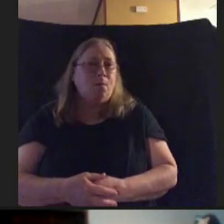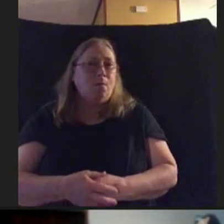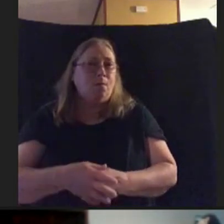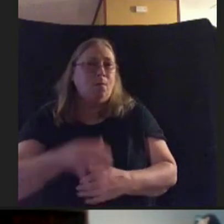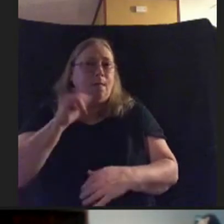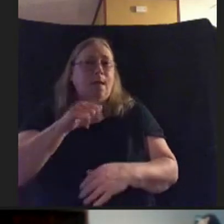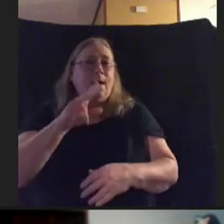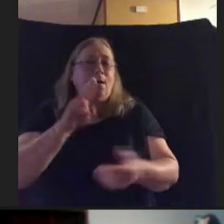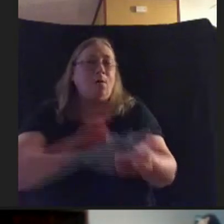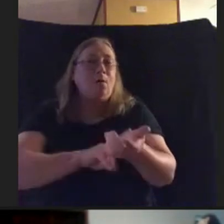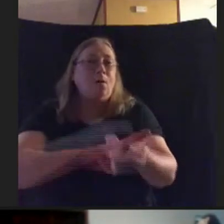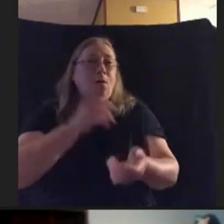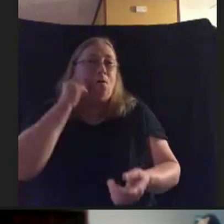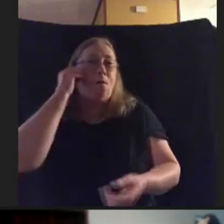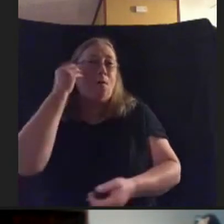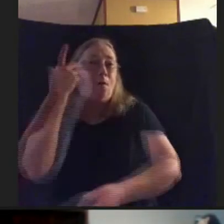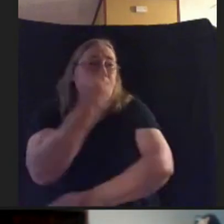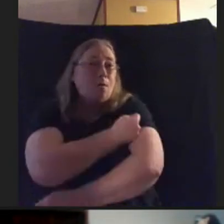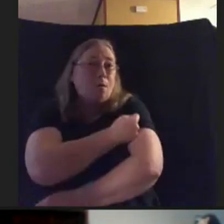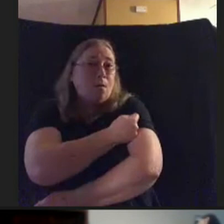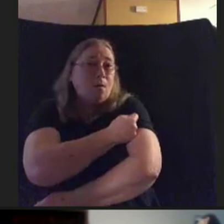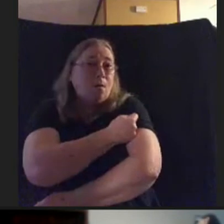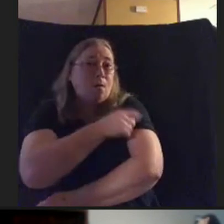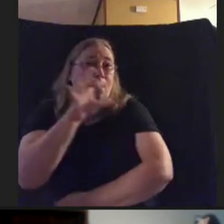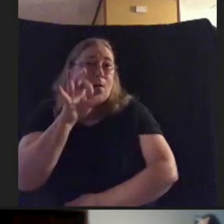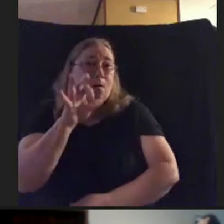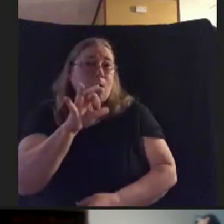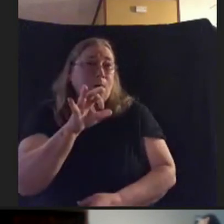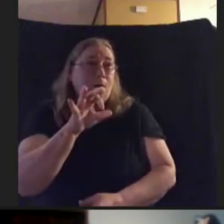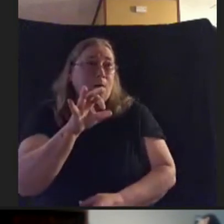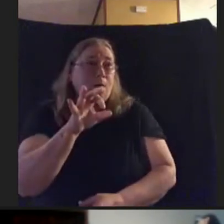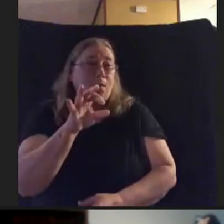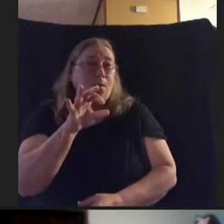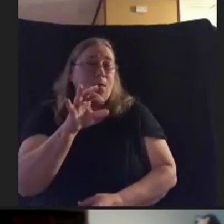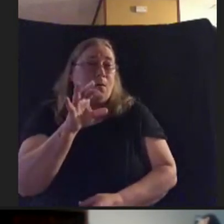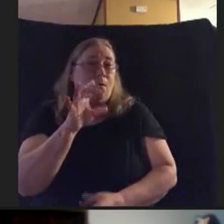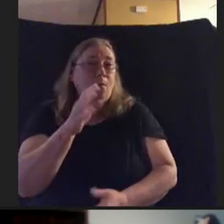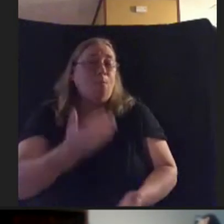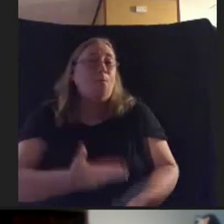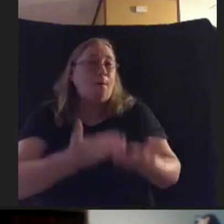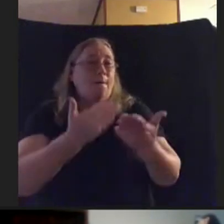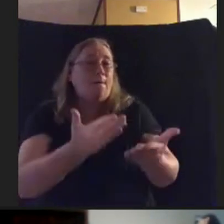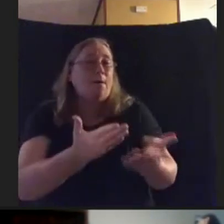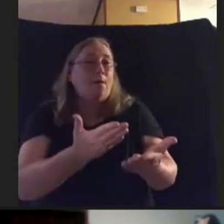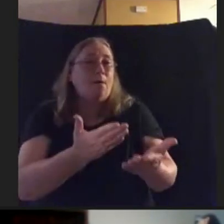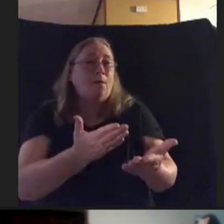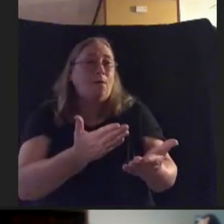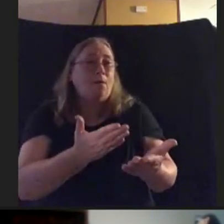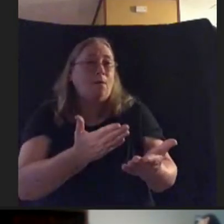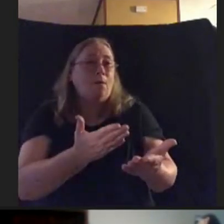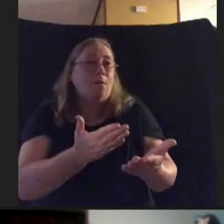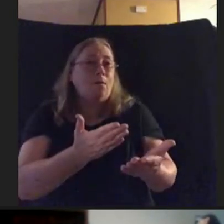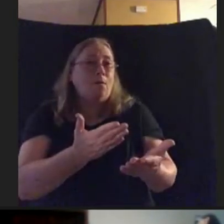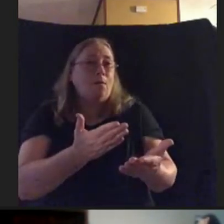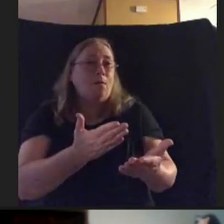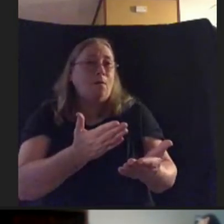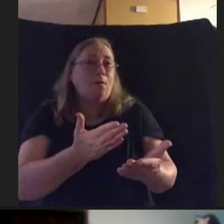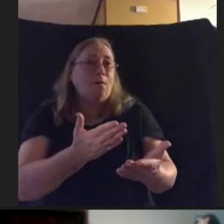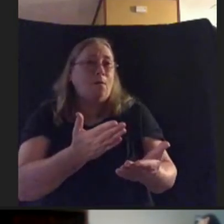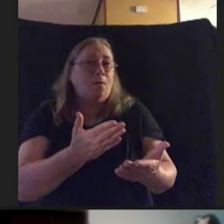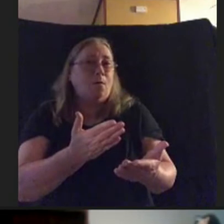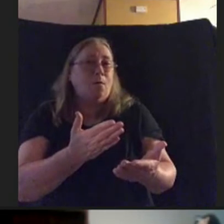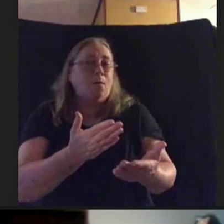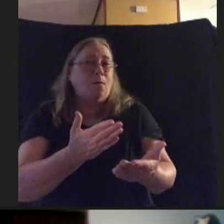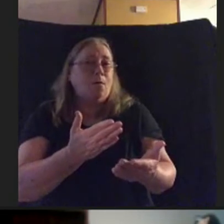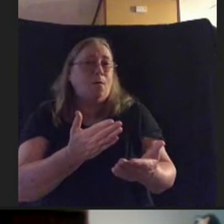care vaccines be 95%, a long-term care provider? I think she's talking about the long-term care facilities.